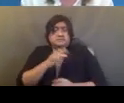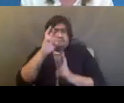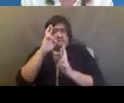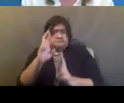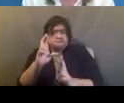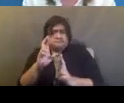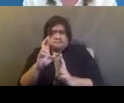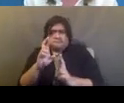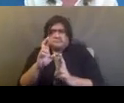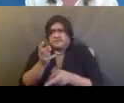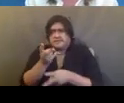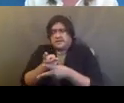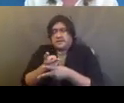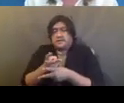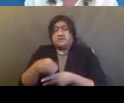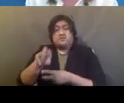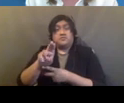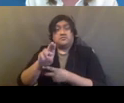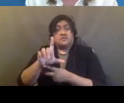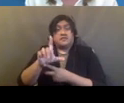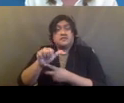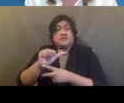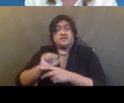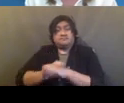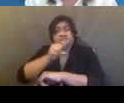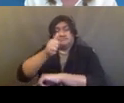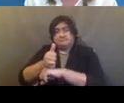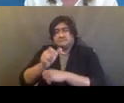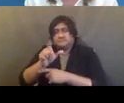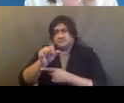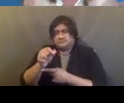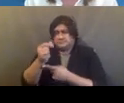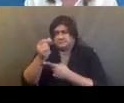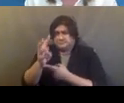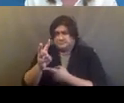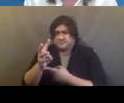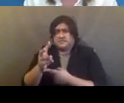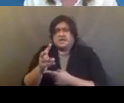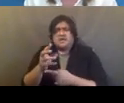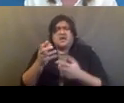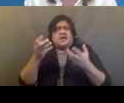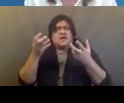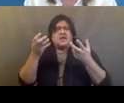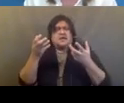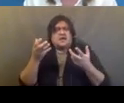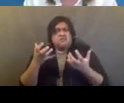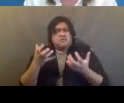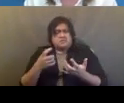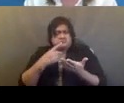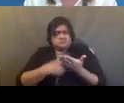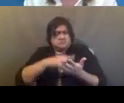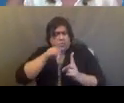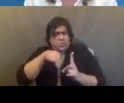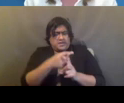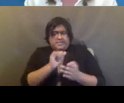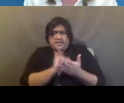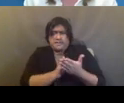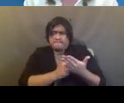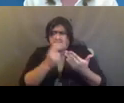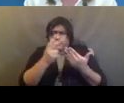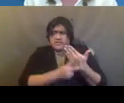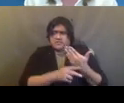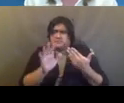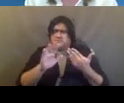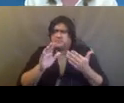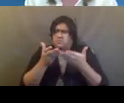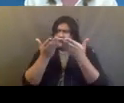Program at UCLA. And I'm here to talk about not just that program, but how our entire health system has really implemented a